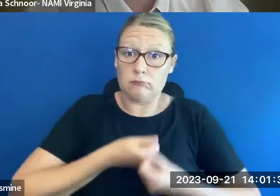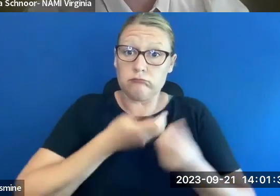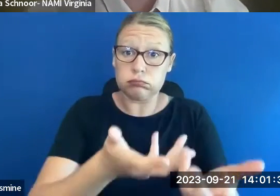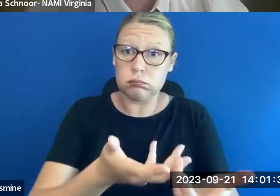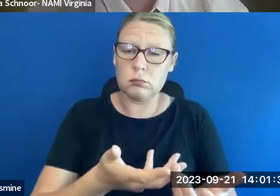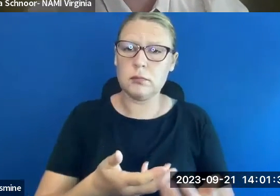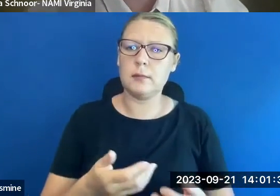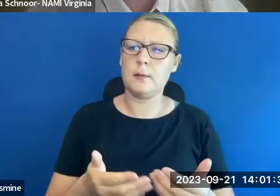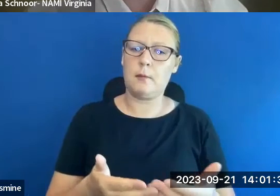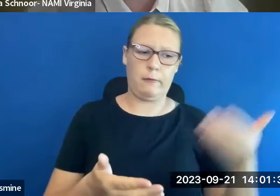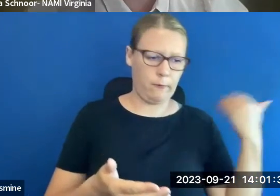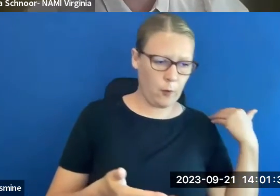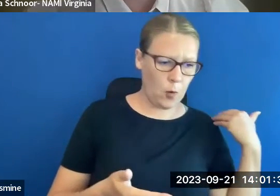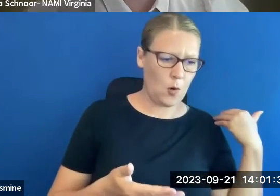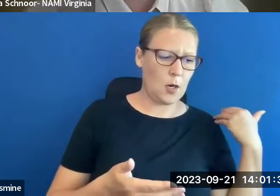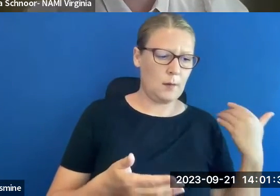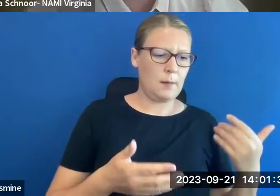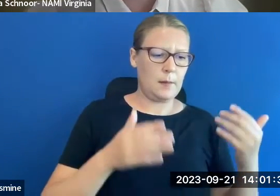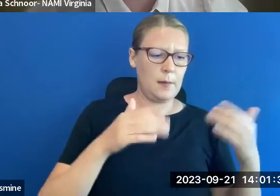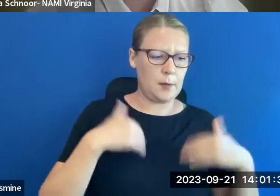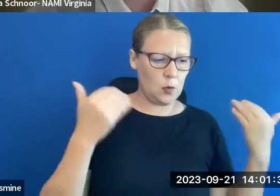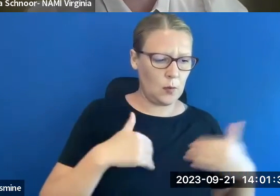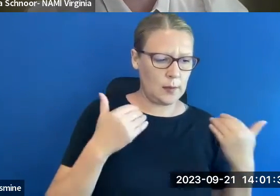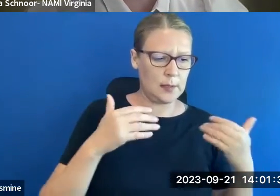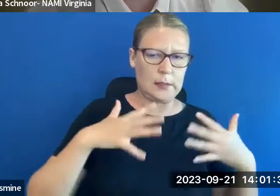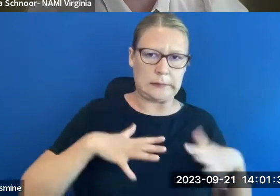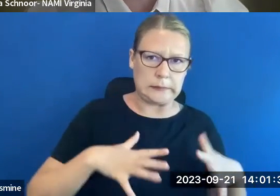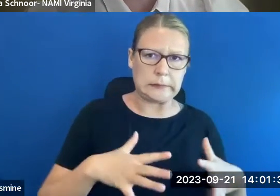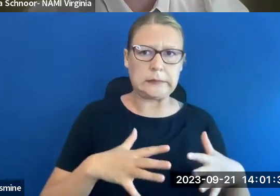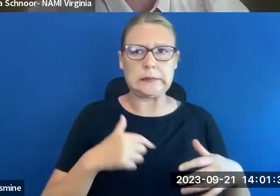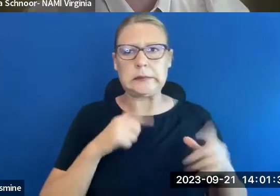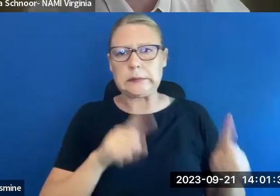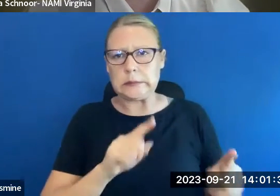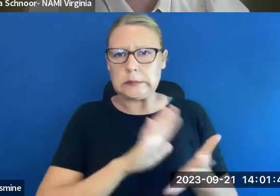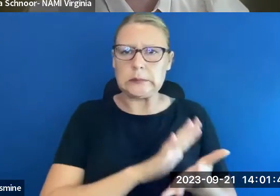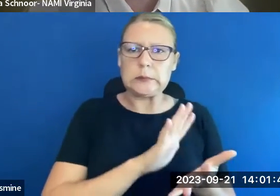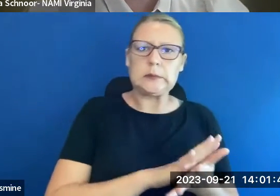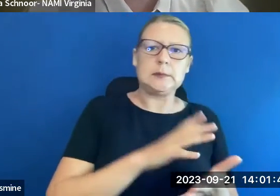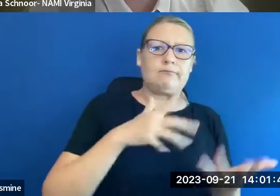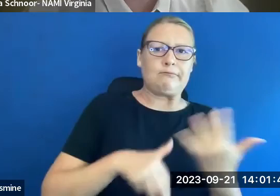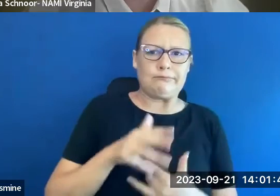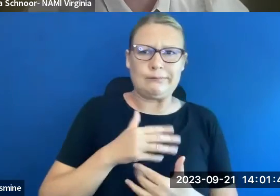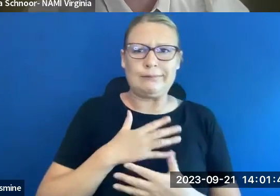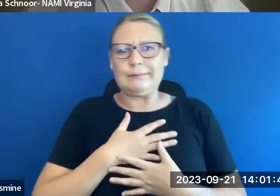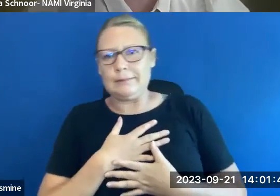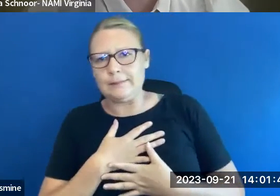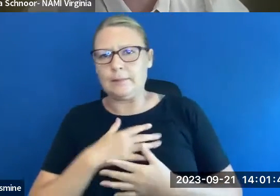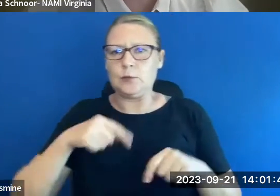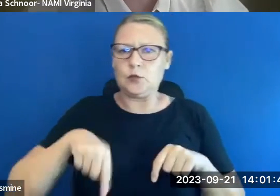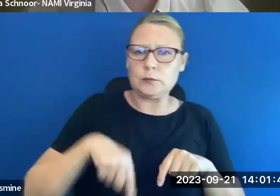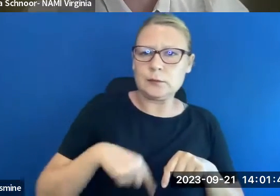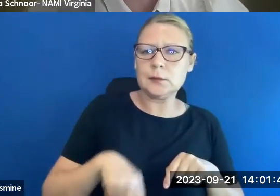different from before. They were anxious about going to school or engaging with others. They were feeling